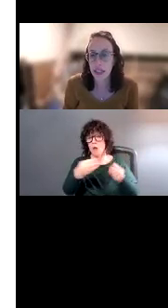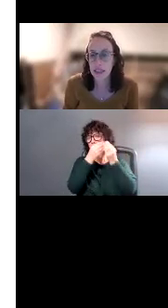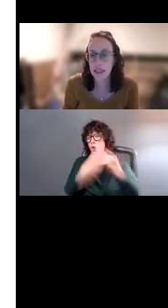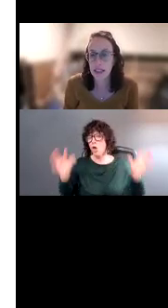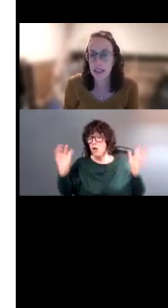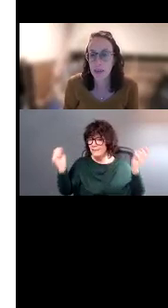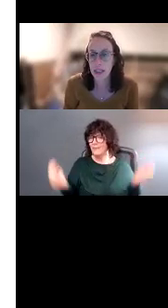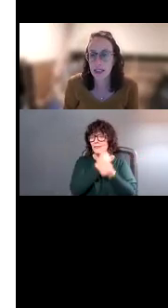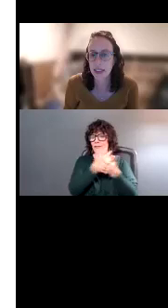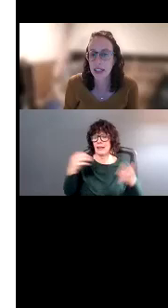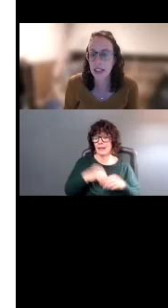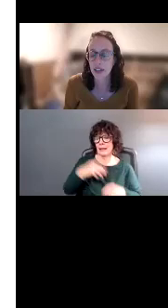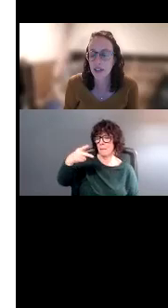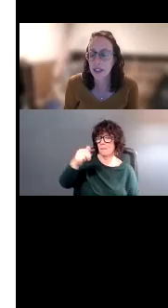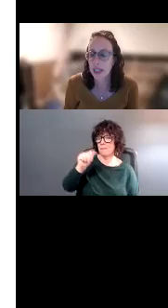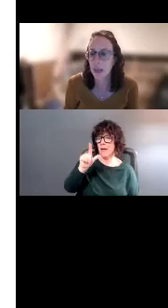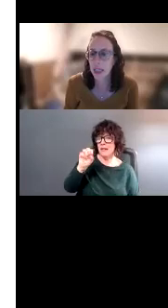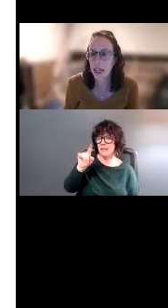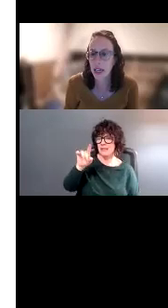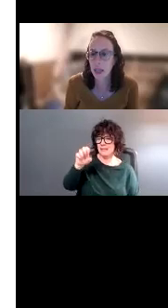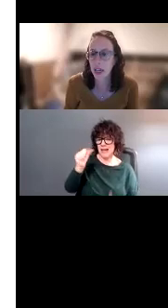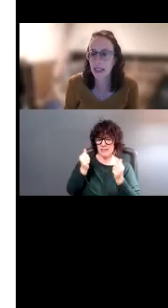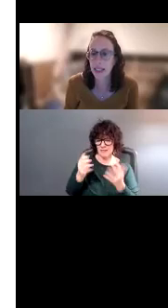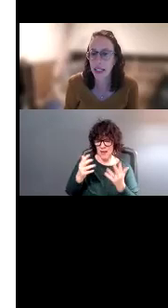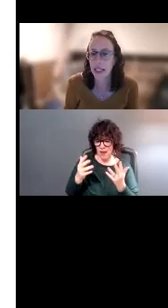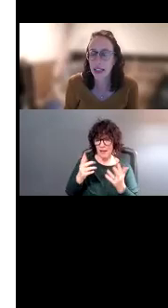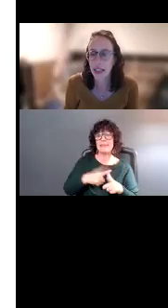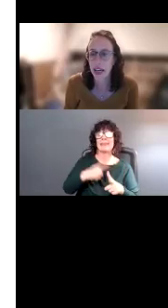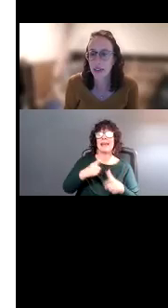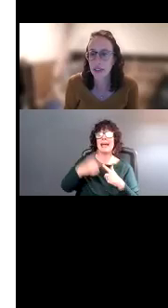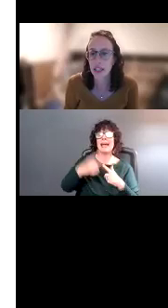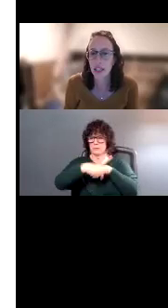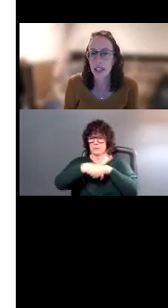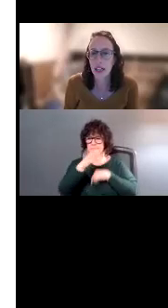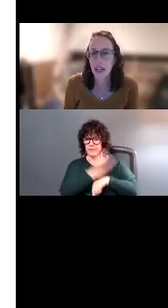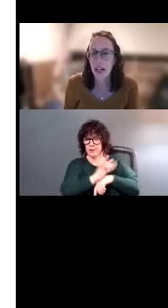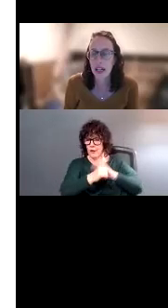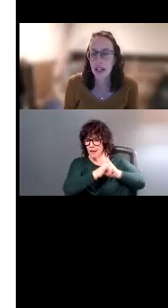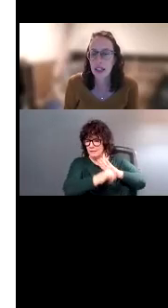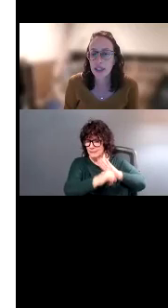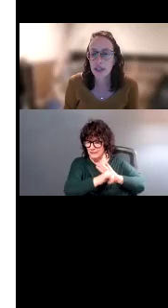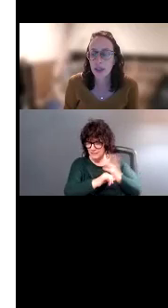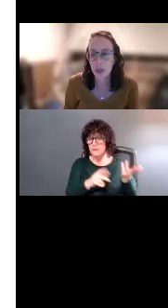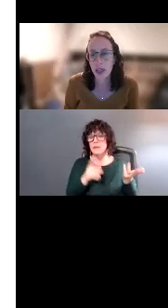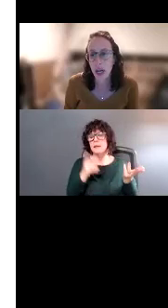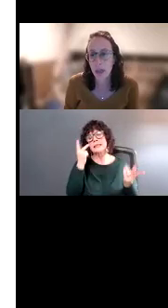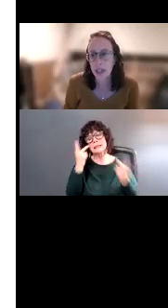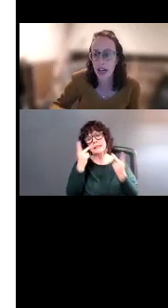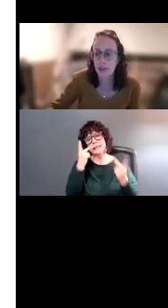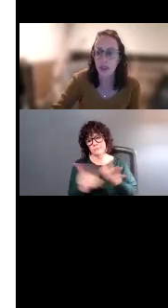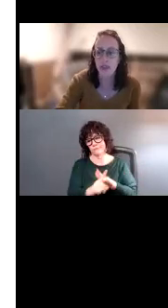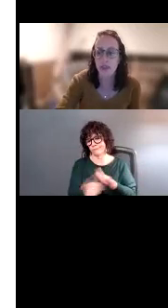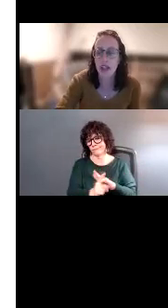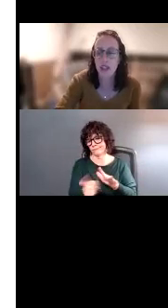few cases at Tzedek of this coming up. Identity theft is super